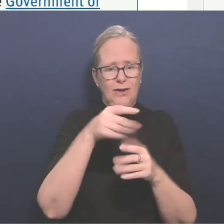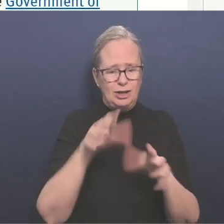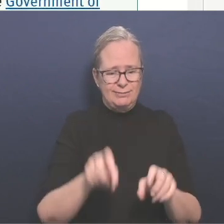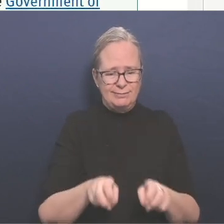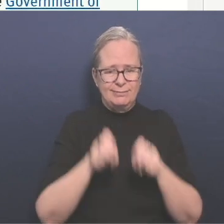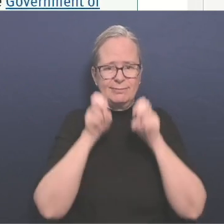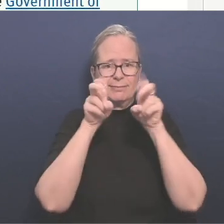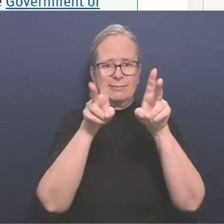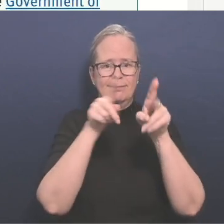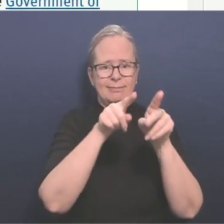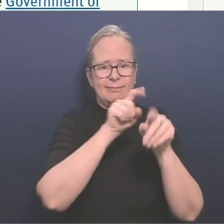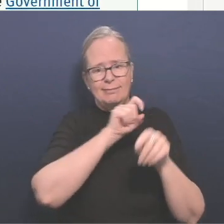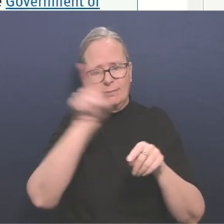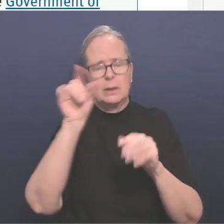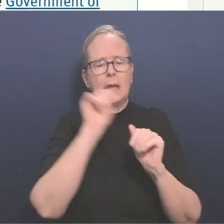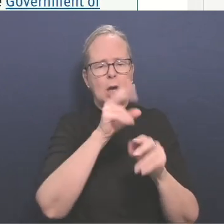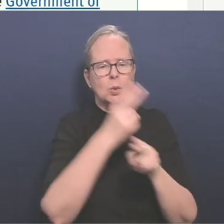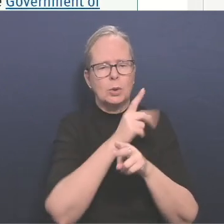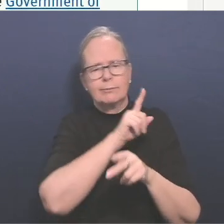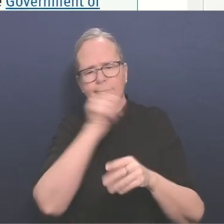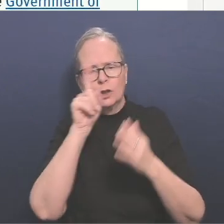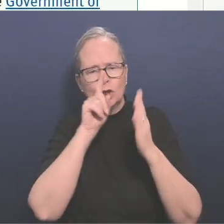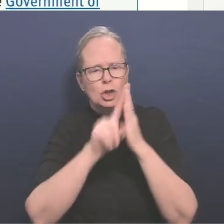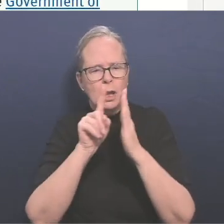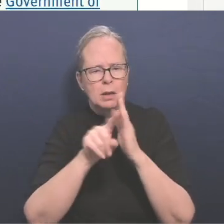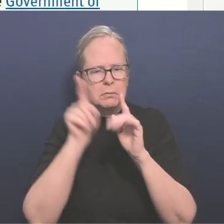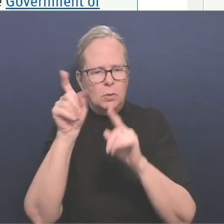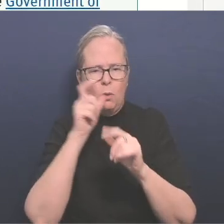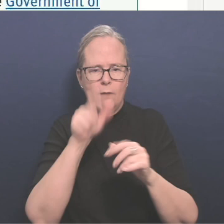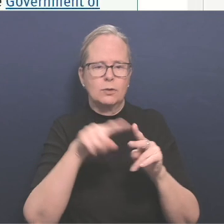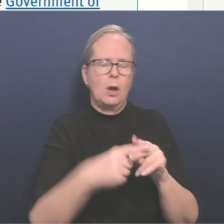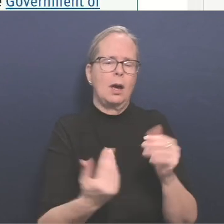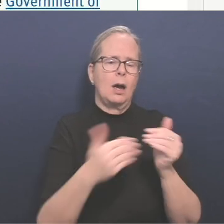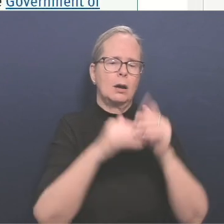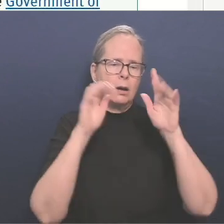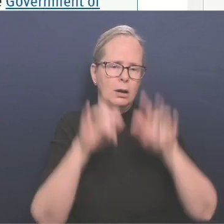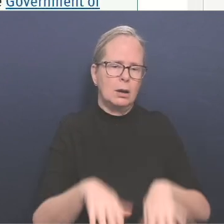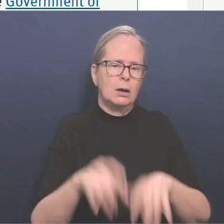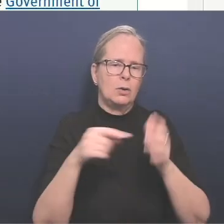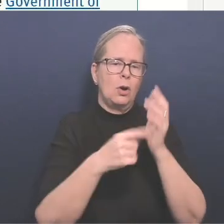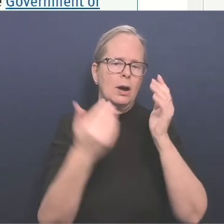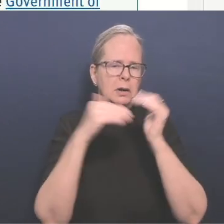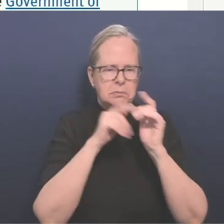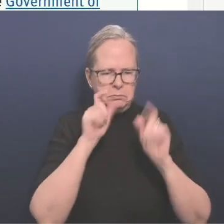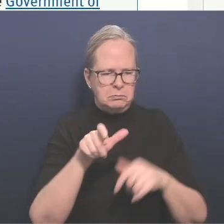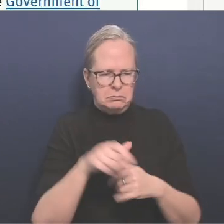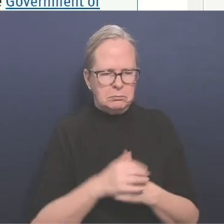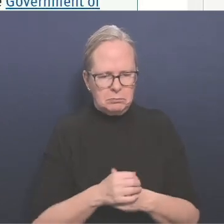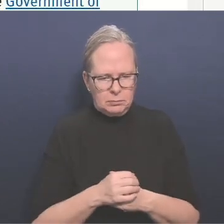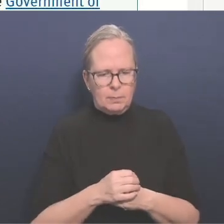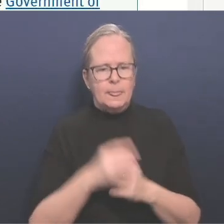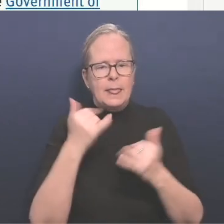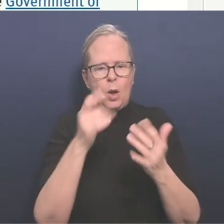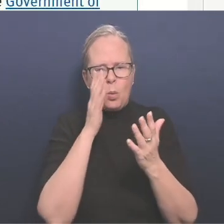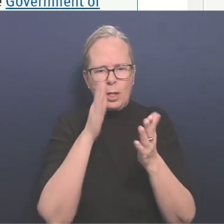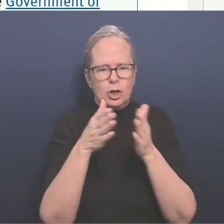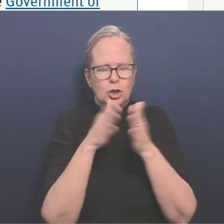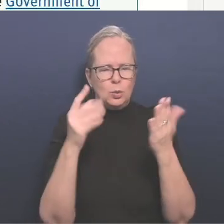ULR that is saved and sent to my email and to my client's email, are very important. So from there they can